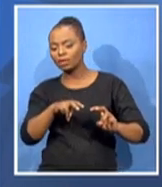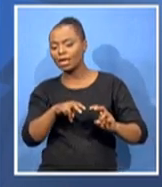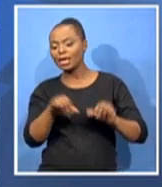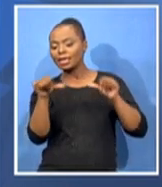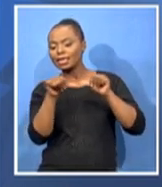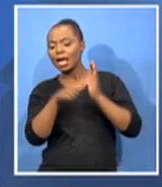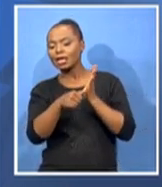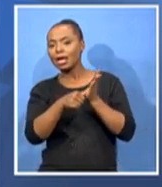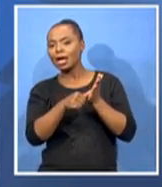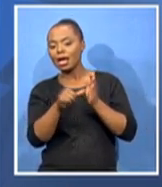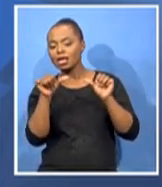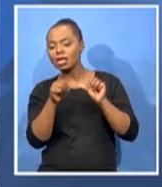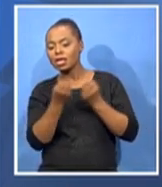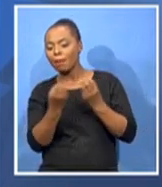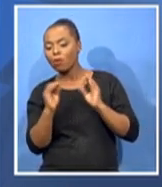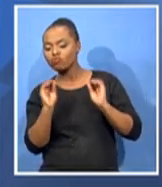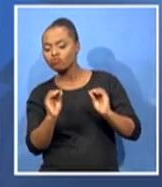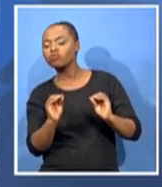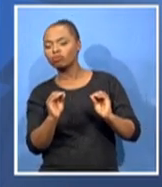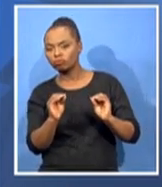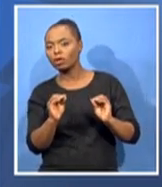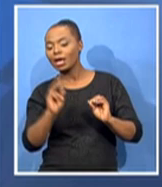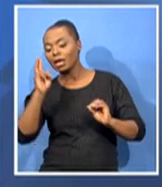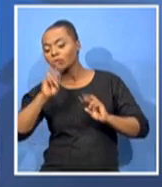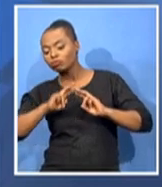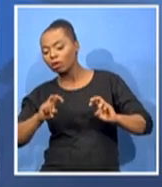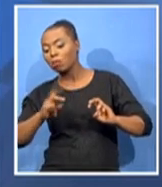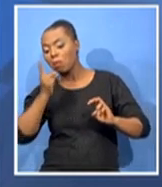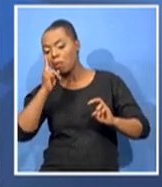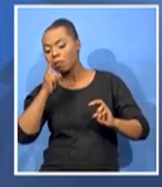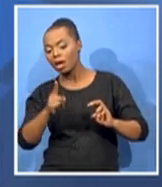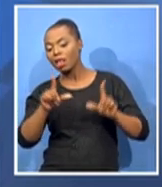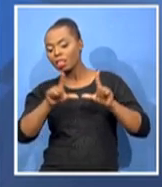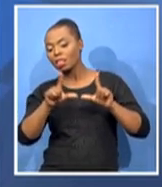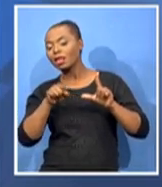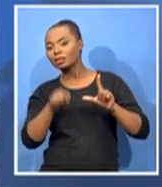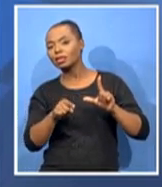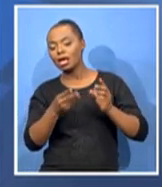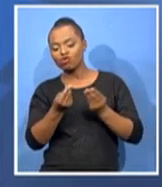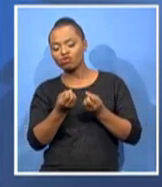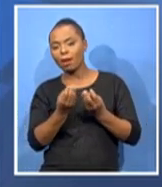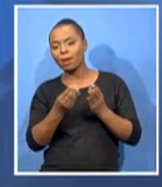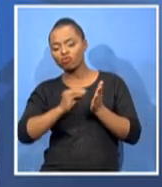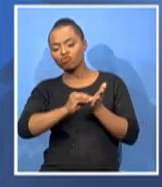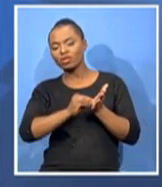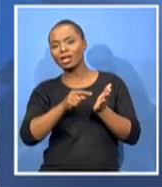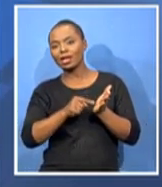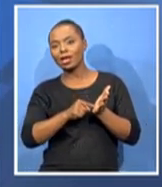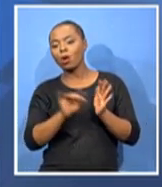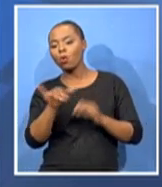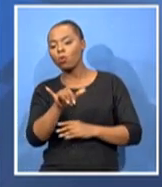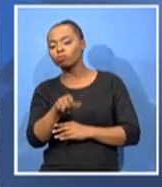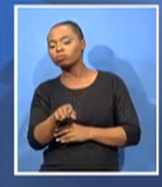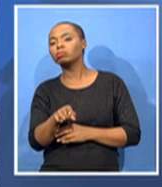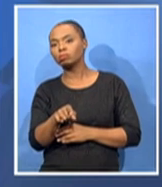methods to determine what the serial numbers are of those firearms and then make a determination as to whether they were in possession